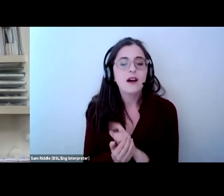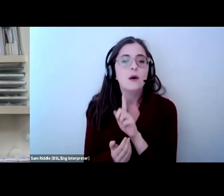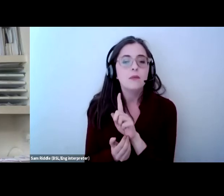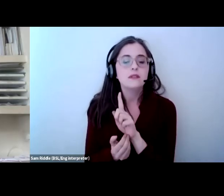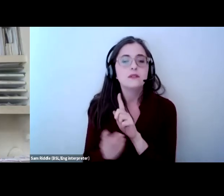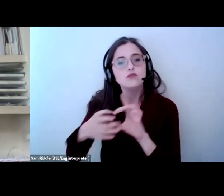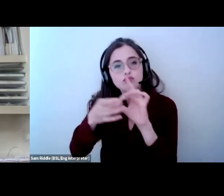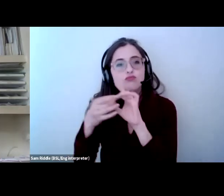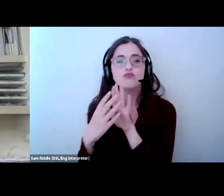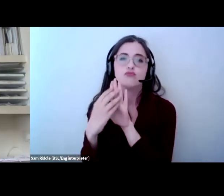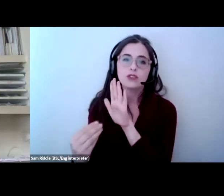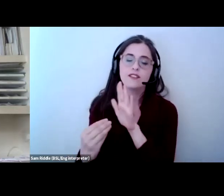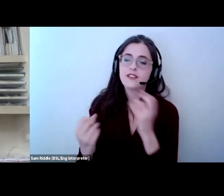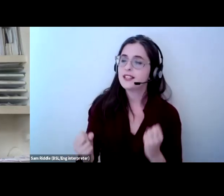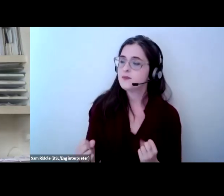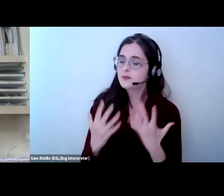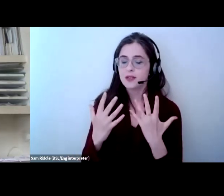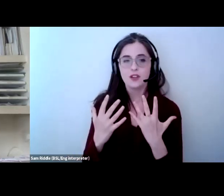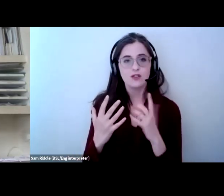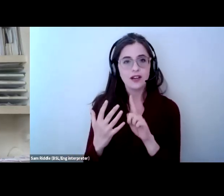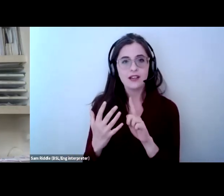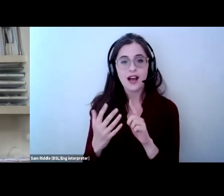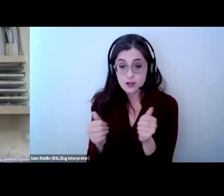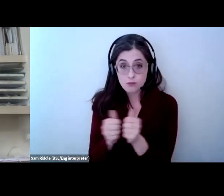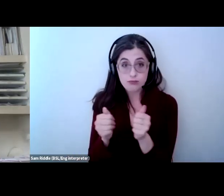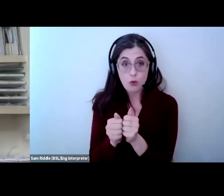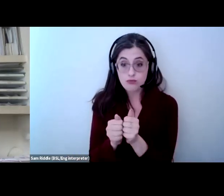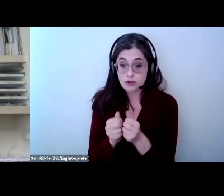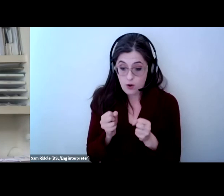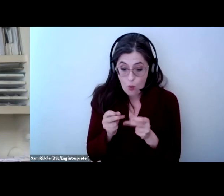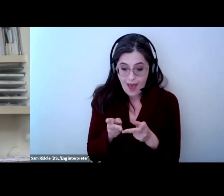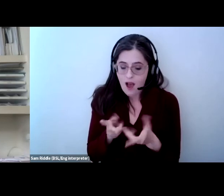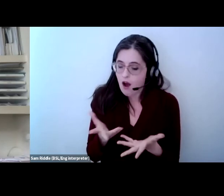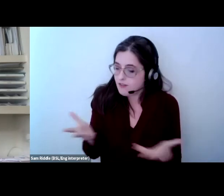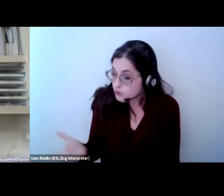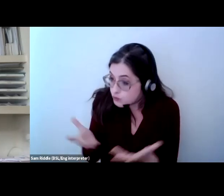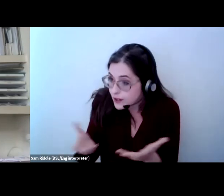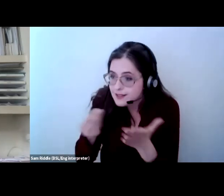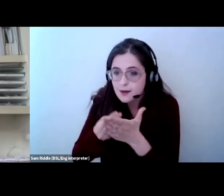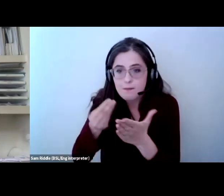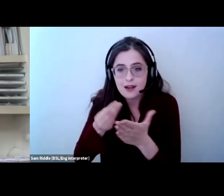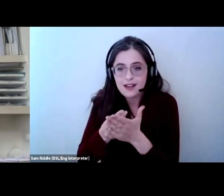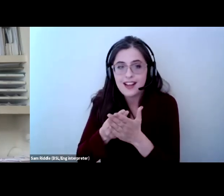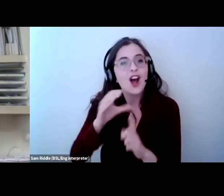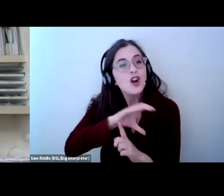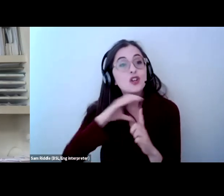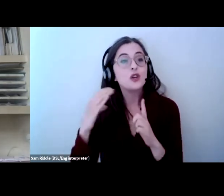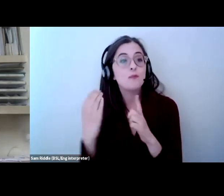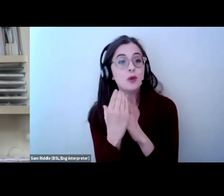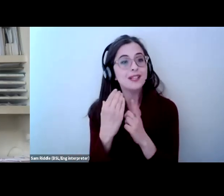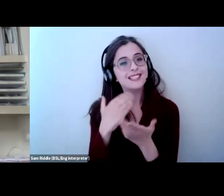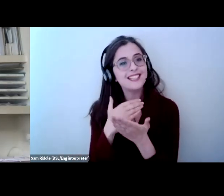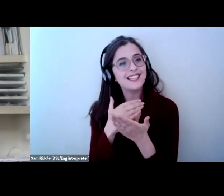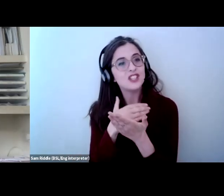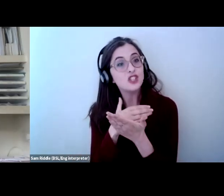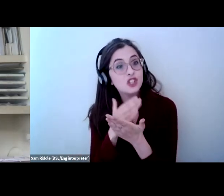really inspiring and appropriate form of raising finance, which is community shares. I won't go